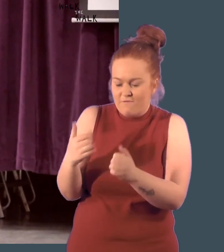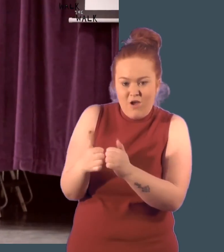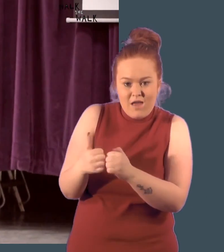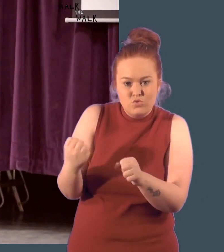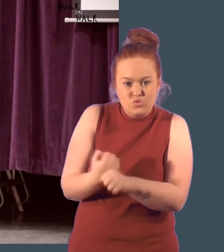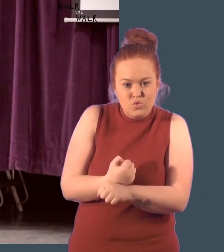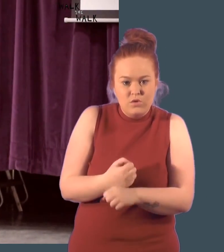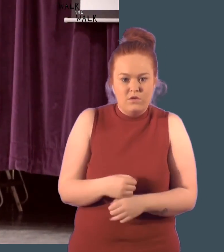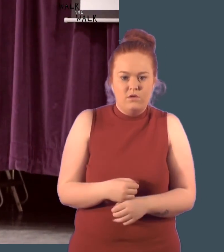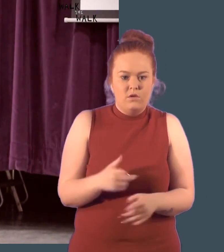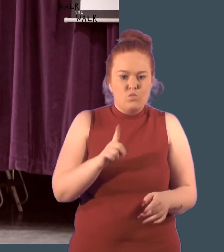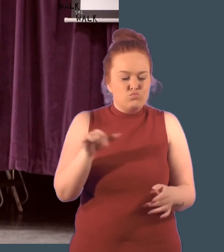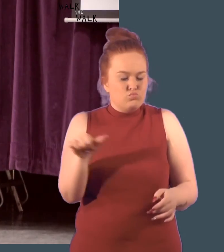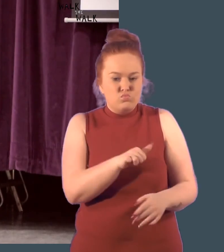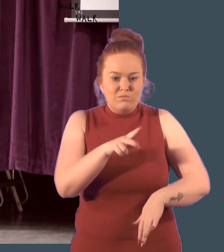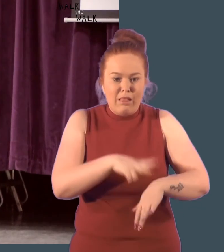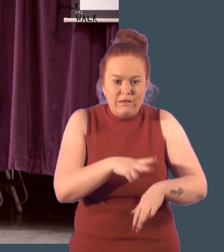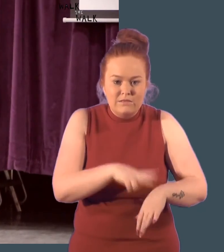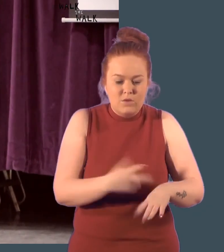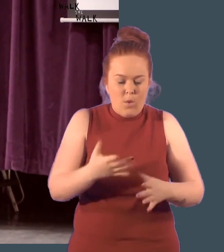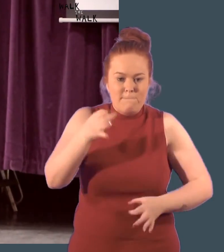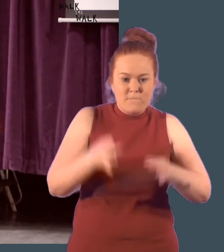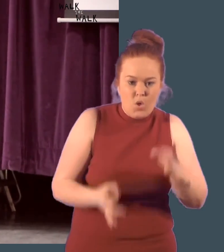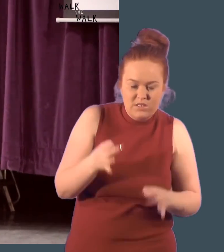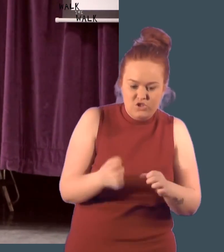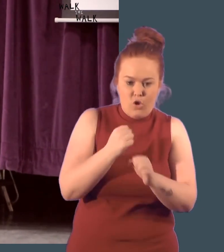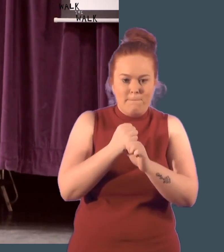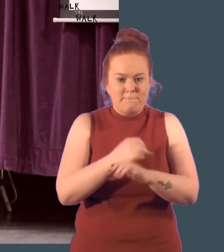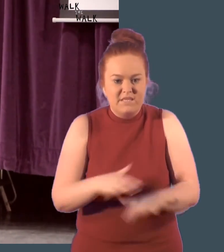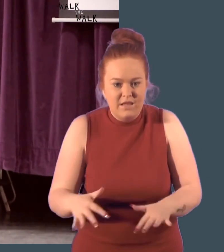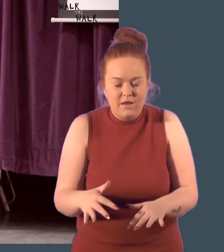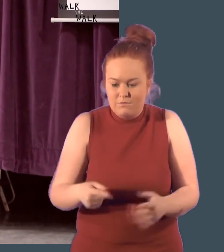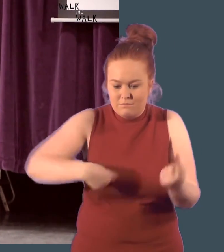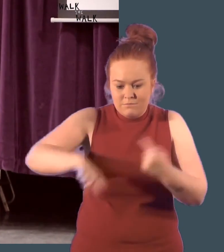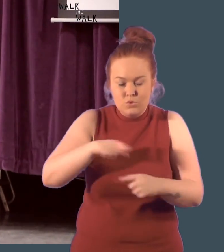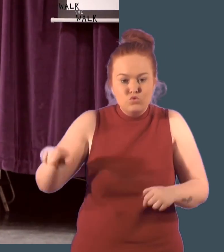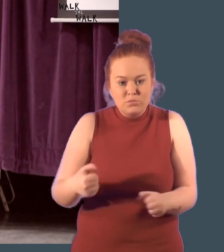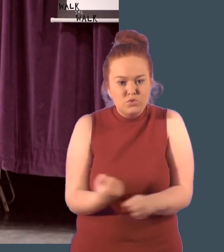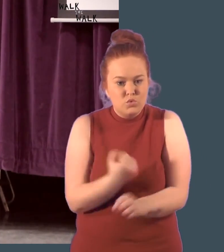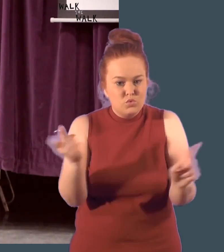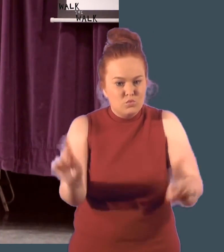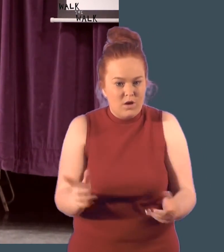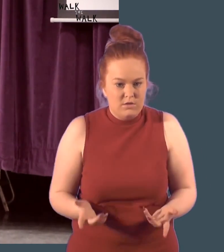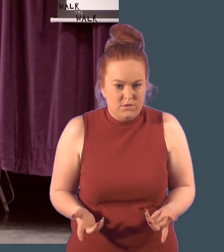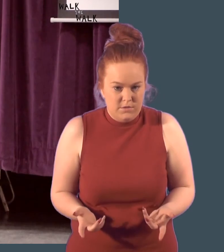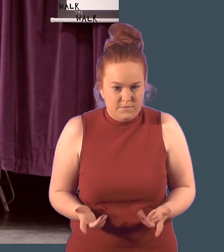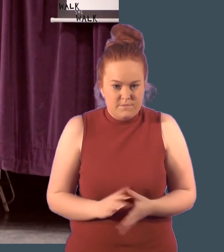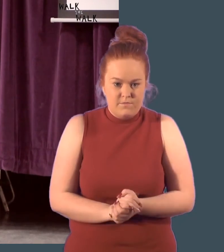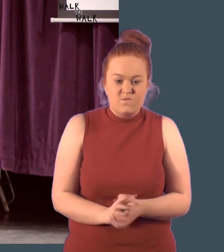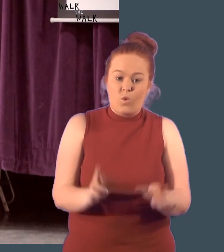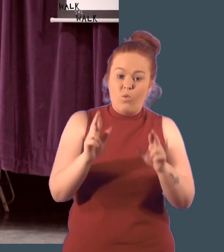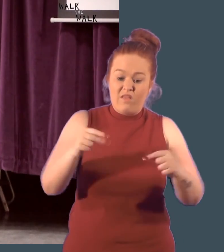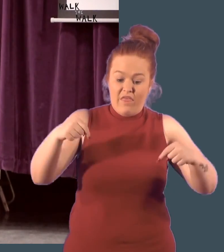to my friends about doing? What should the police or politicians or media, what should they be